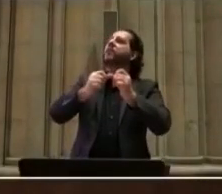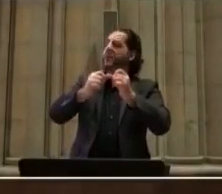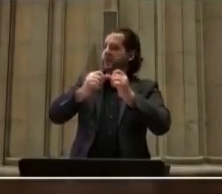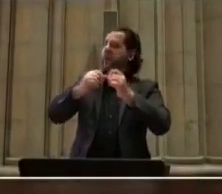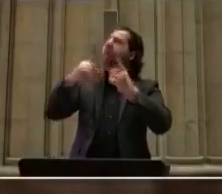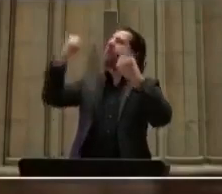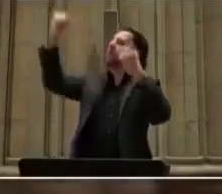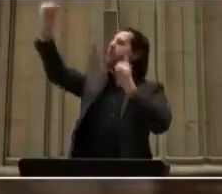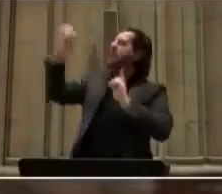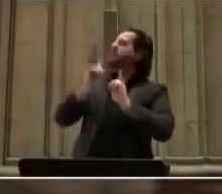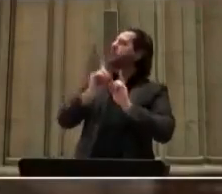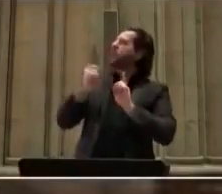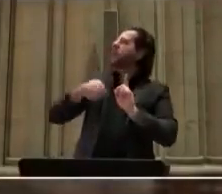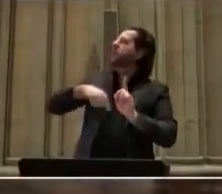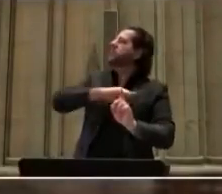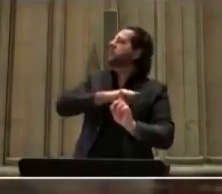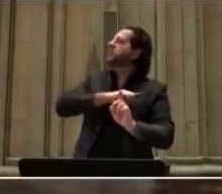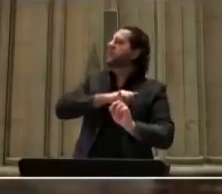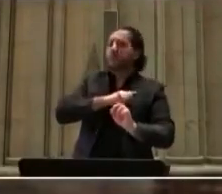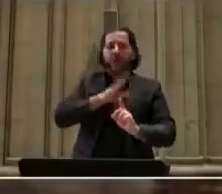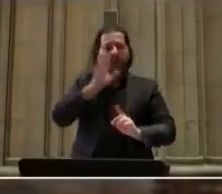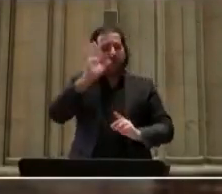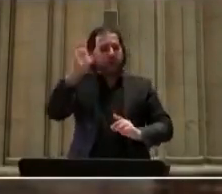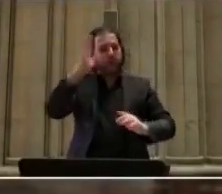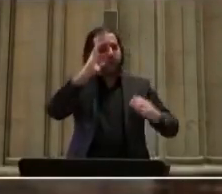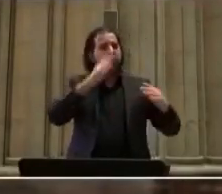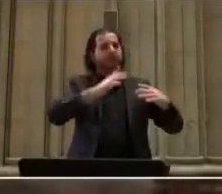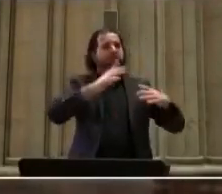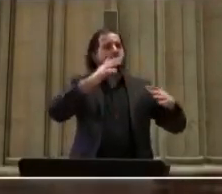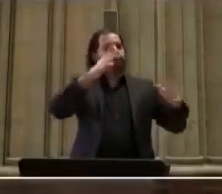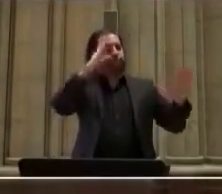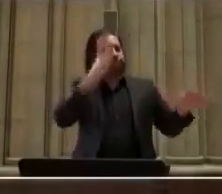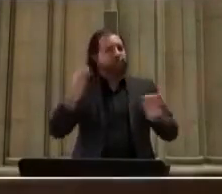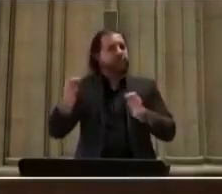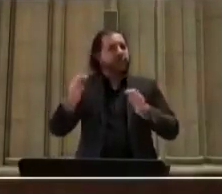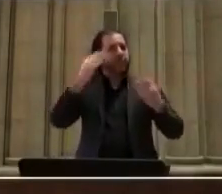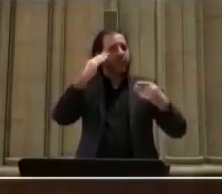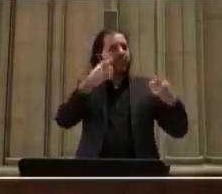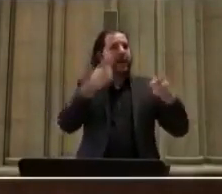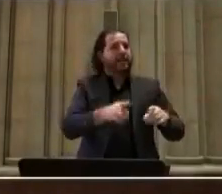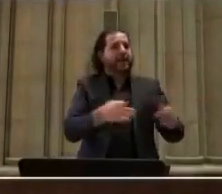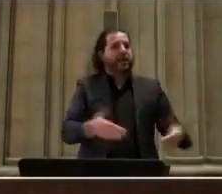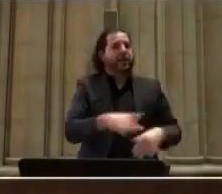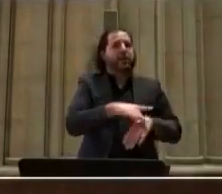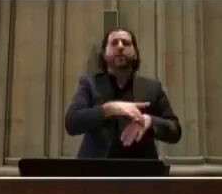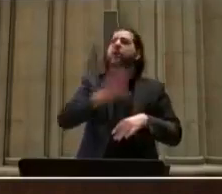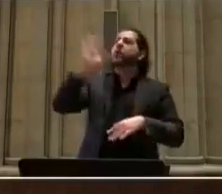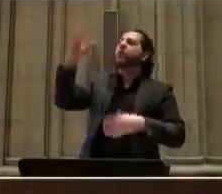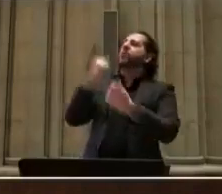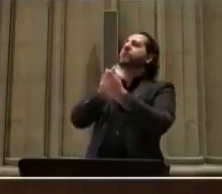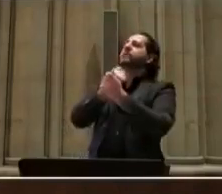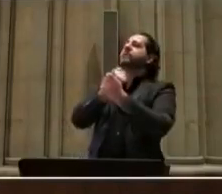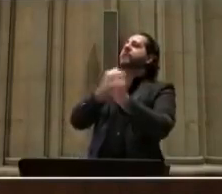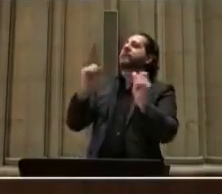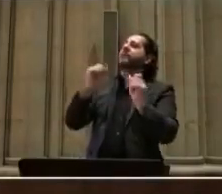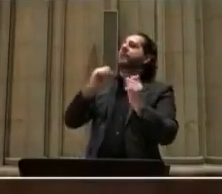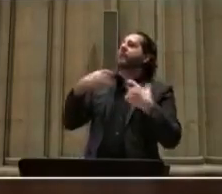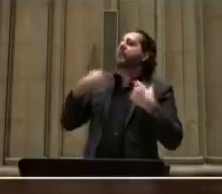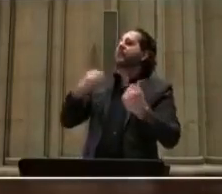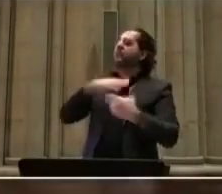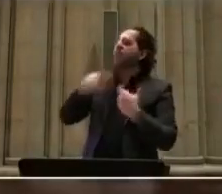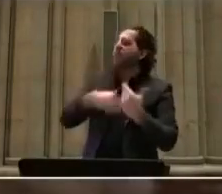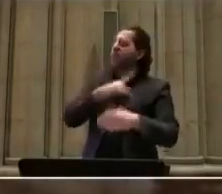to us. Let your ways be known upon earth. Your saving health among all